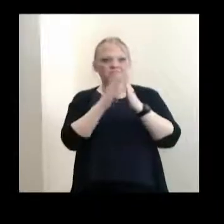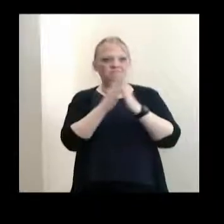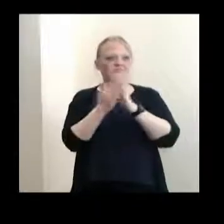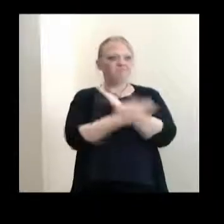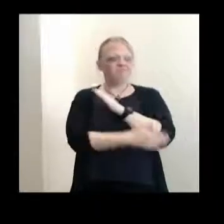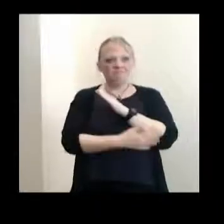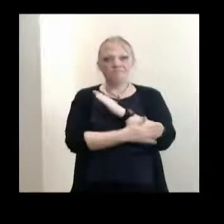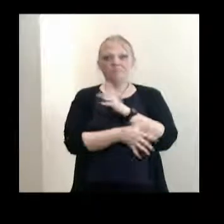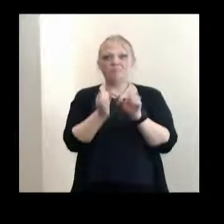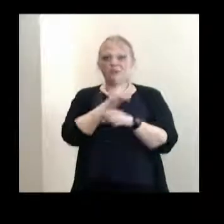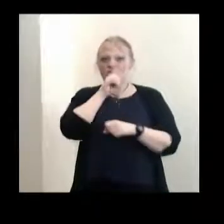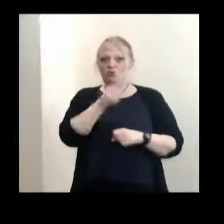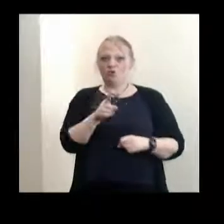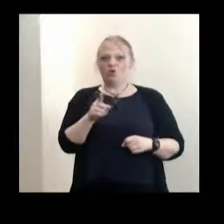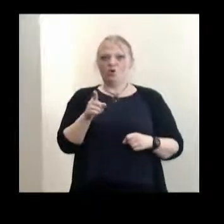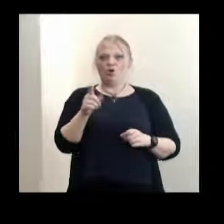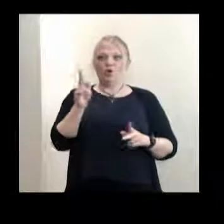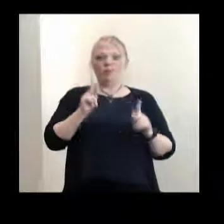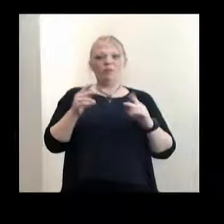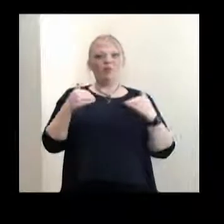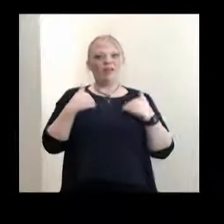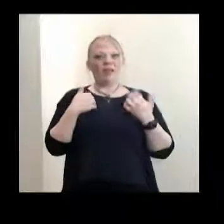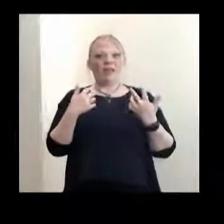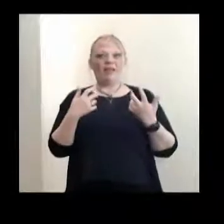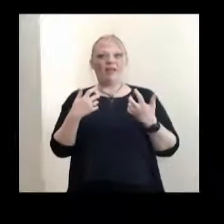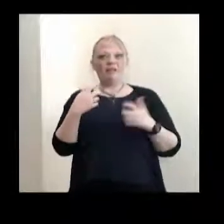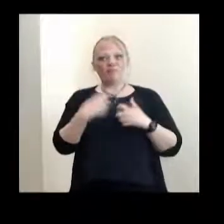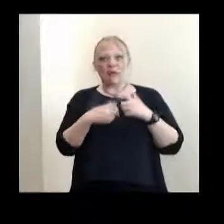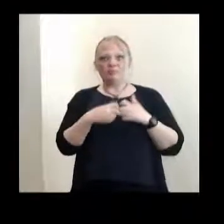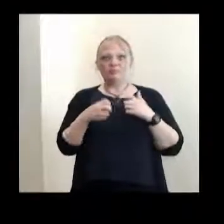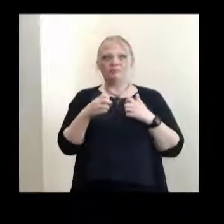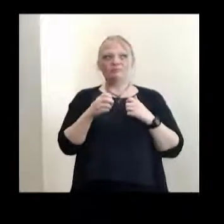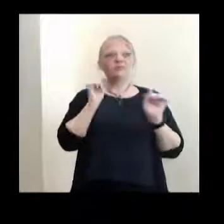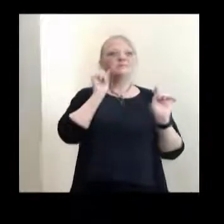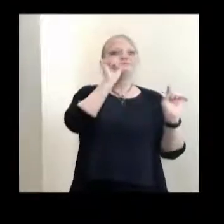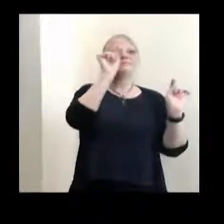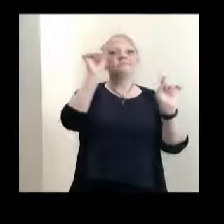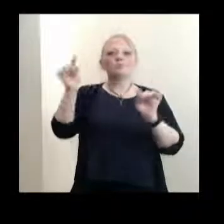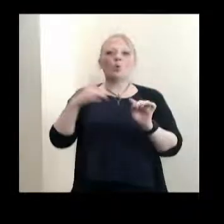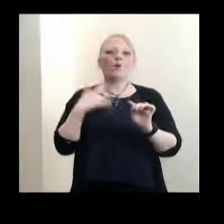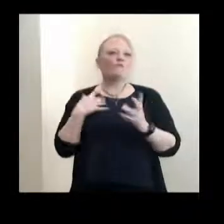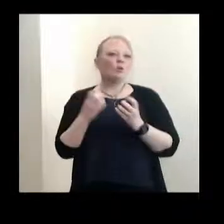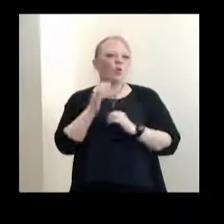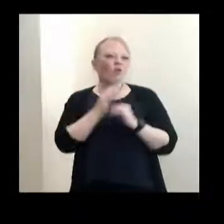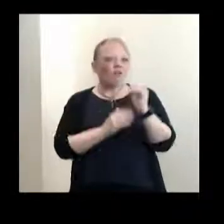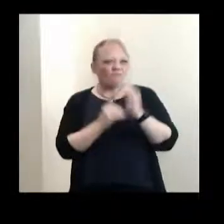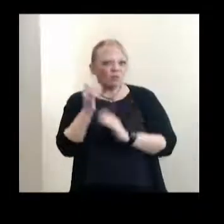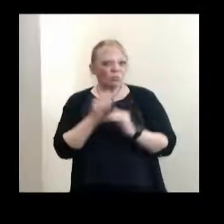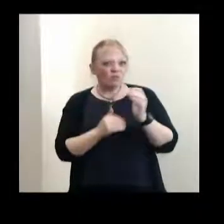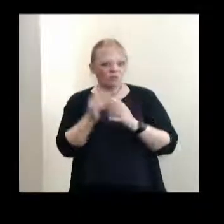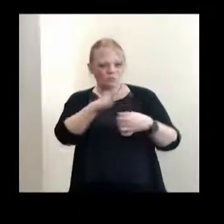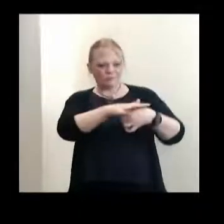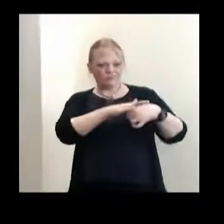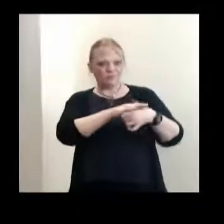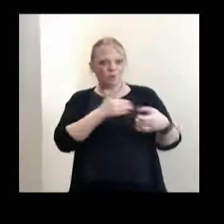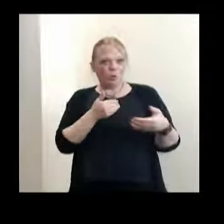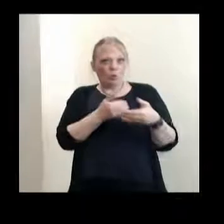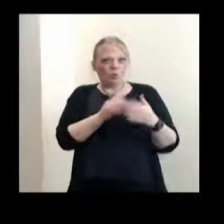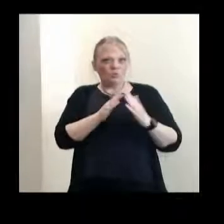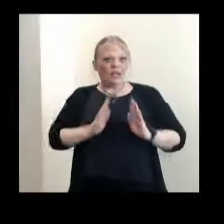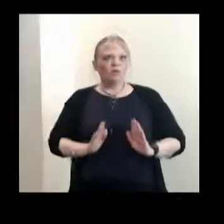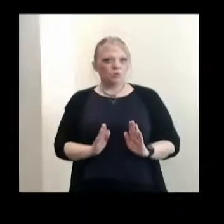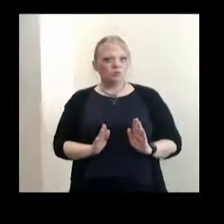that people that have a difficulty getting out to these pods or feel more comfortable going to a location that's closer to their